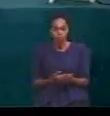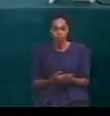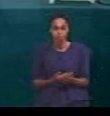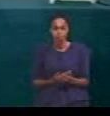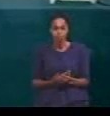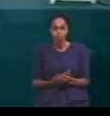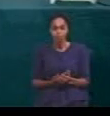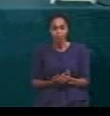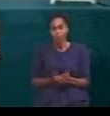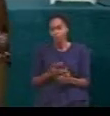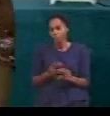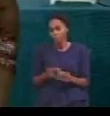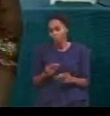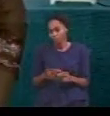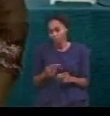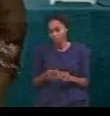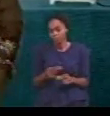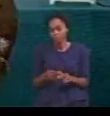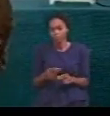My name's